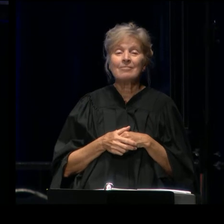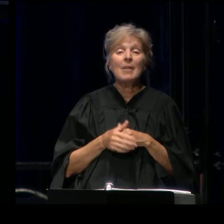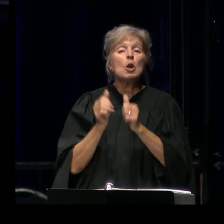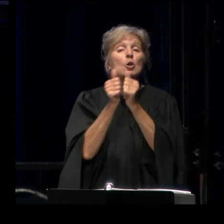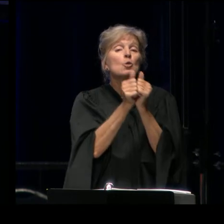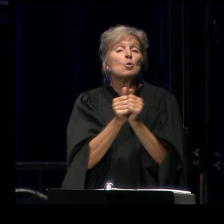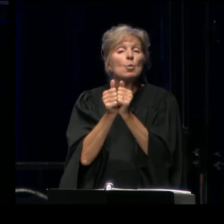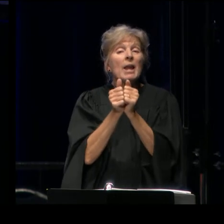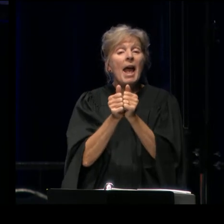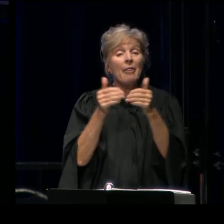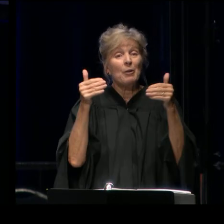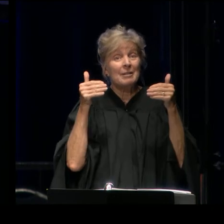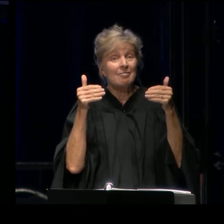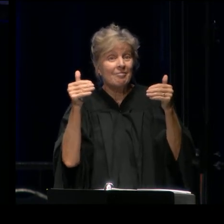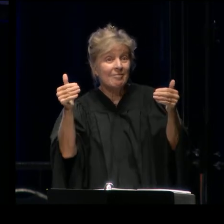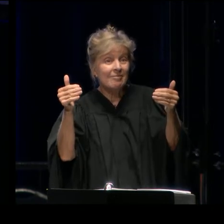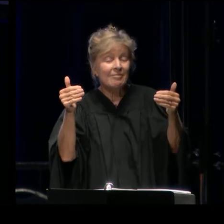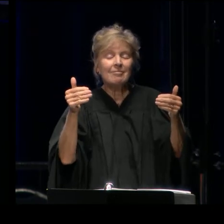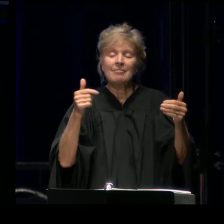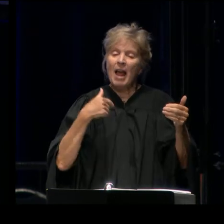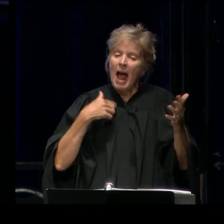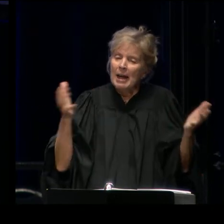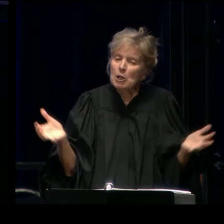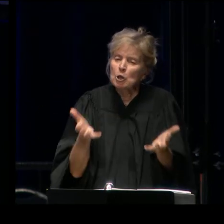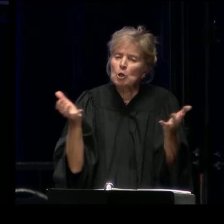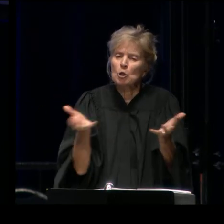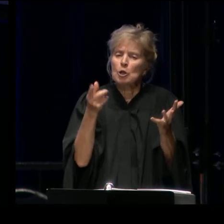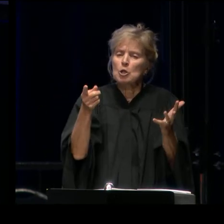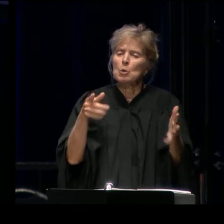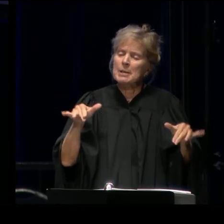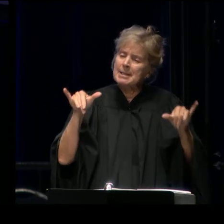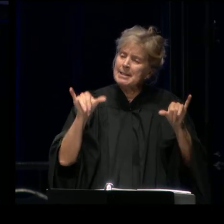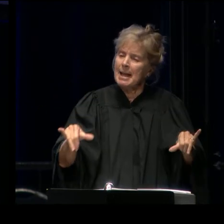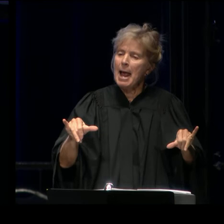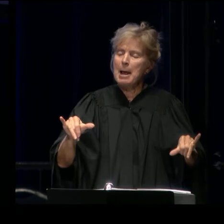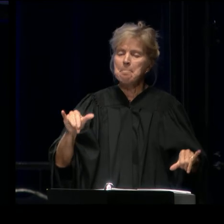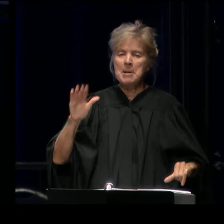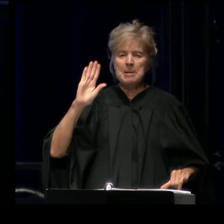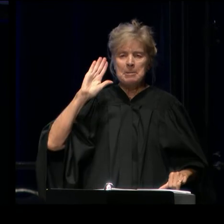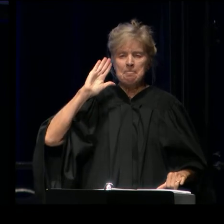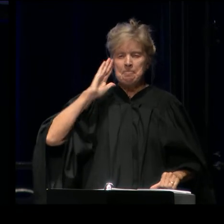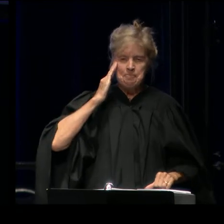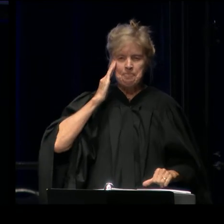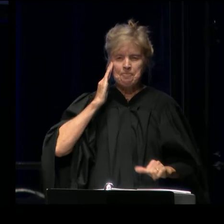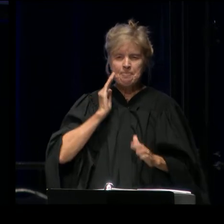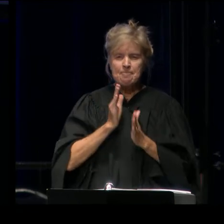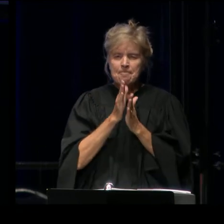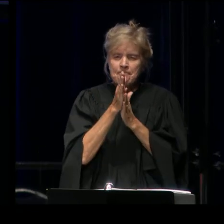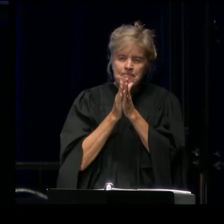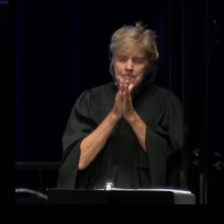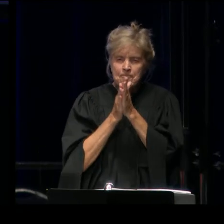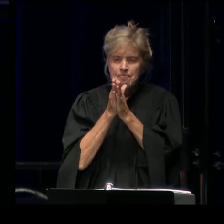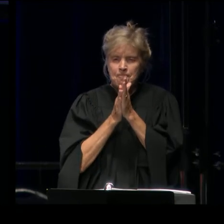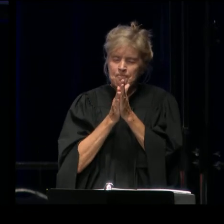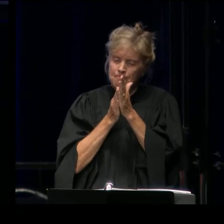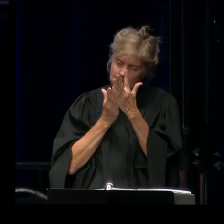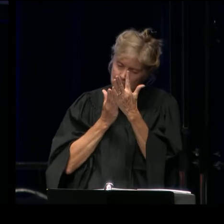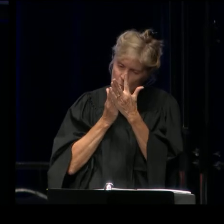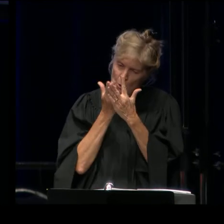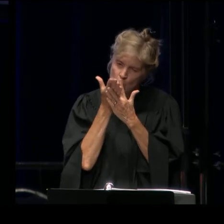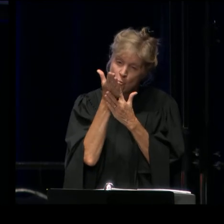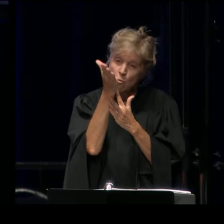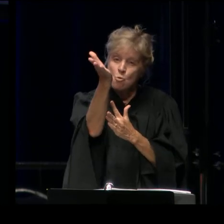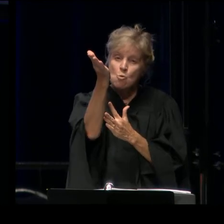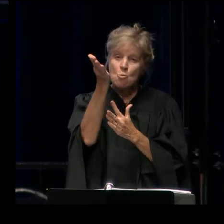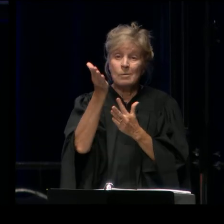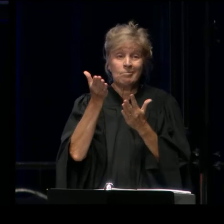together, I encourage you to embrace the same steadfast drive and determination that defined us